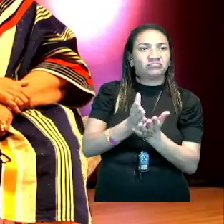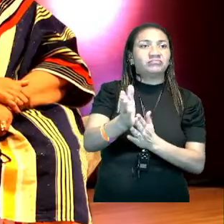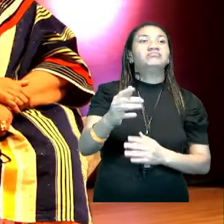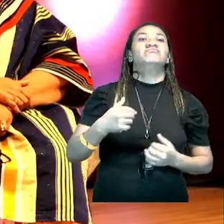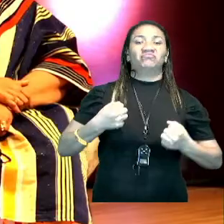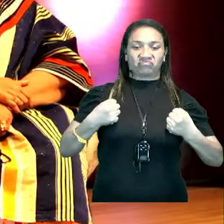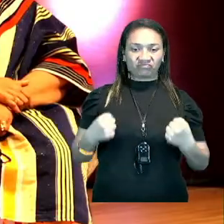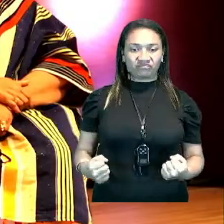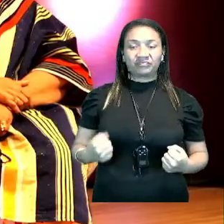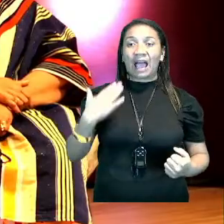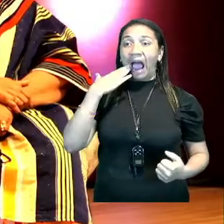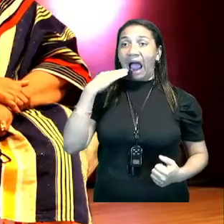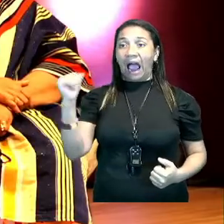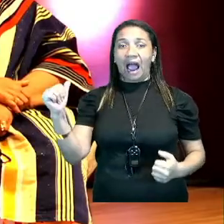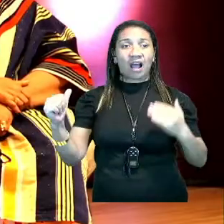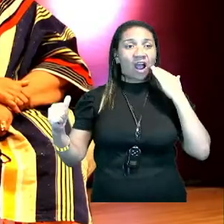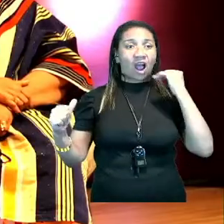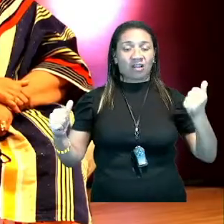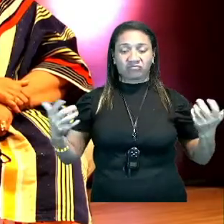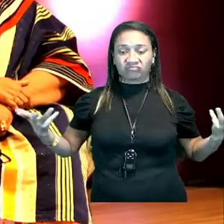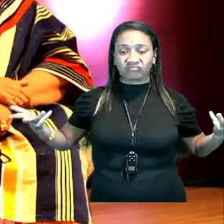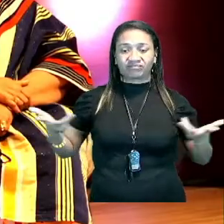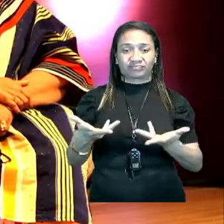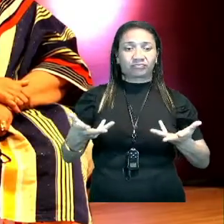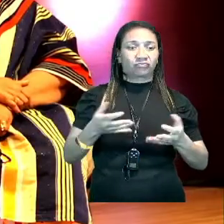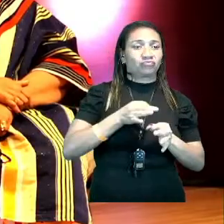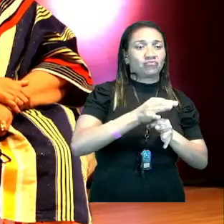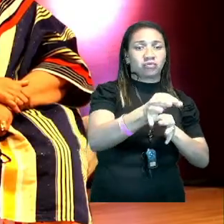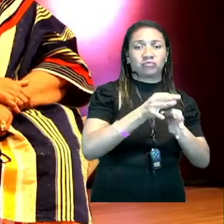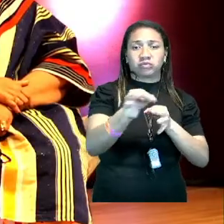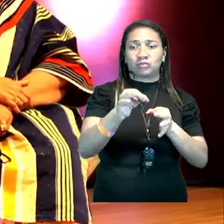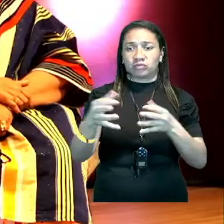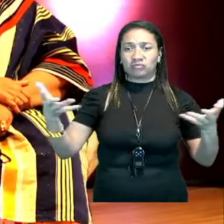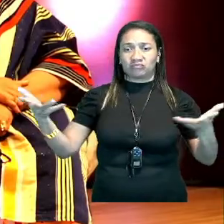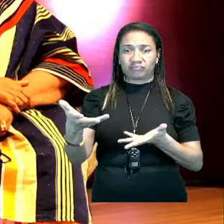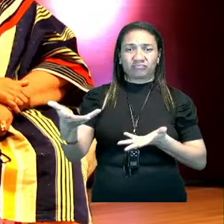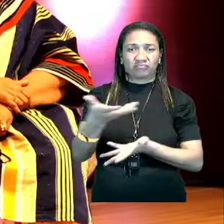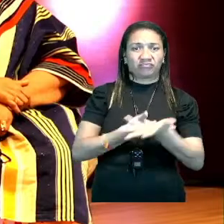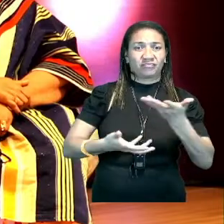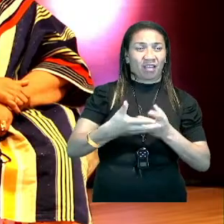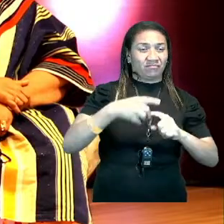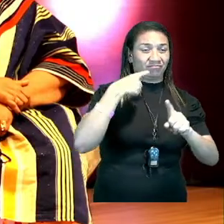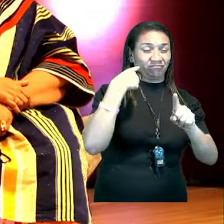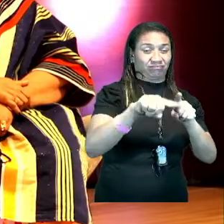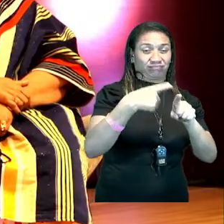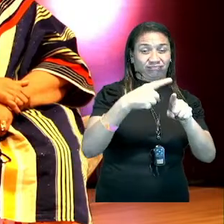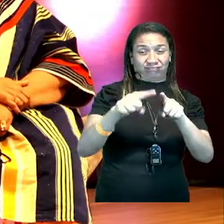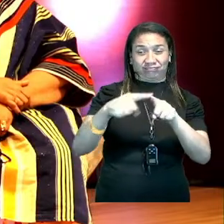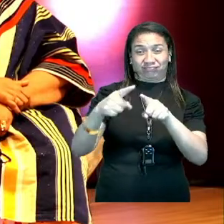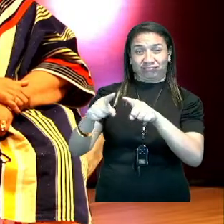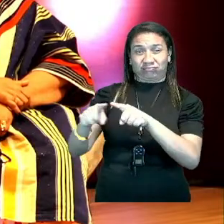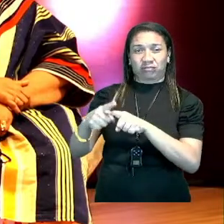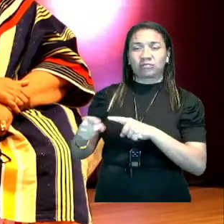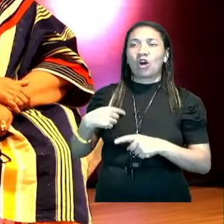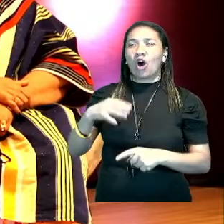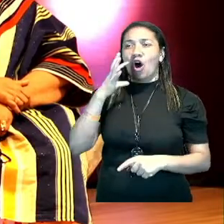And stand firm as I walk between women, between all of our peoples, among our great